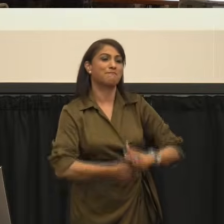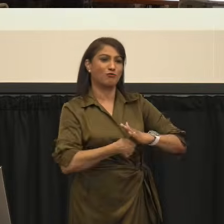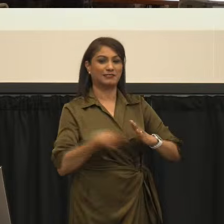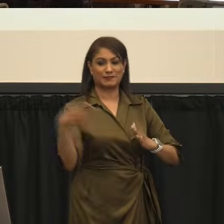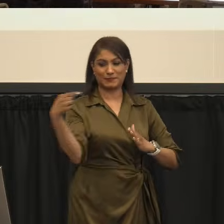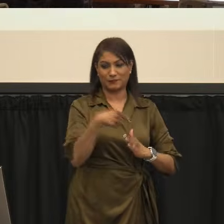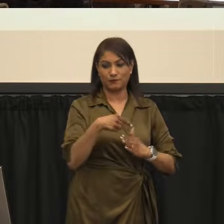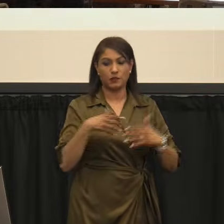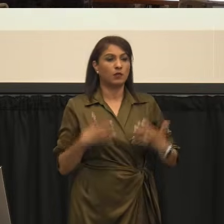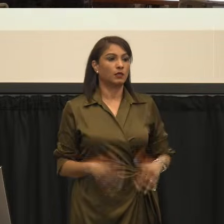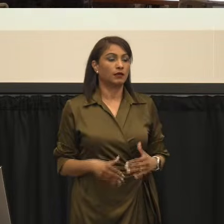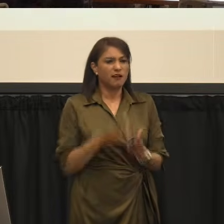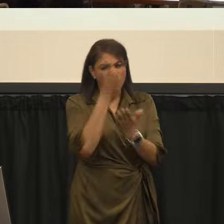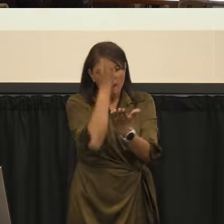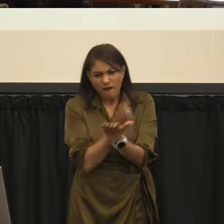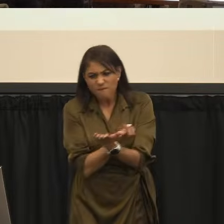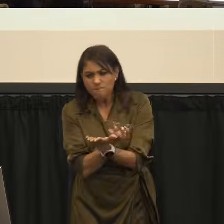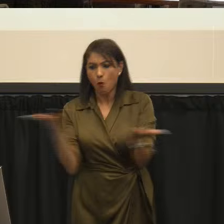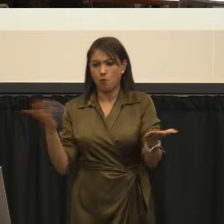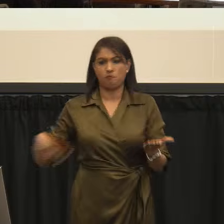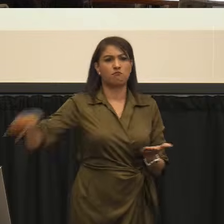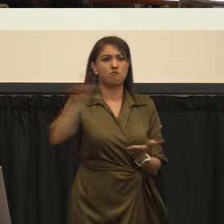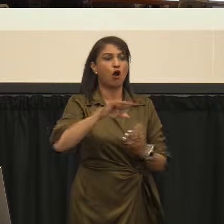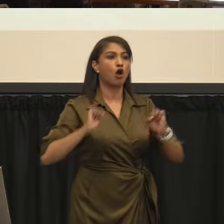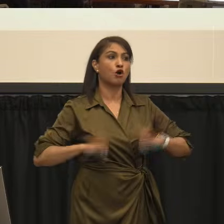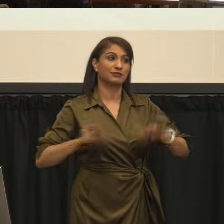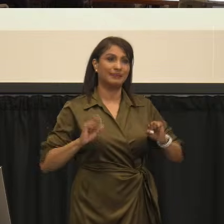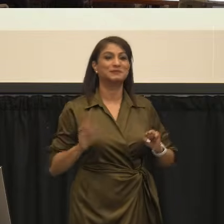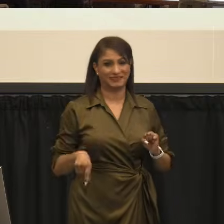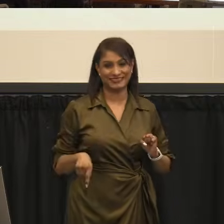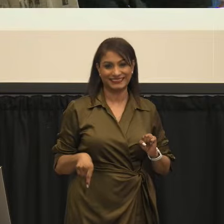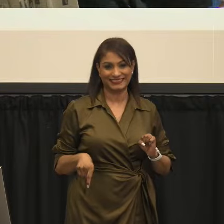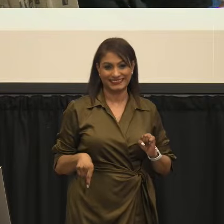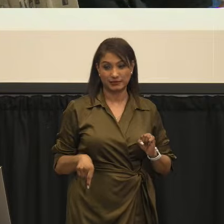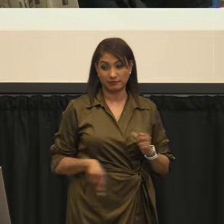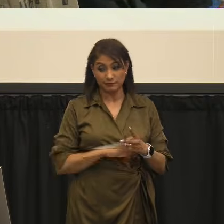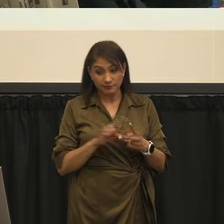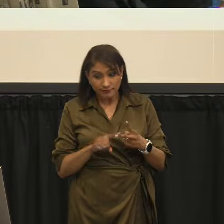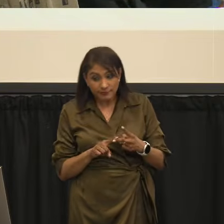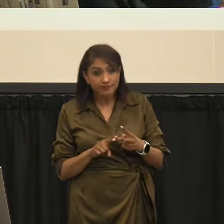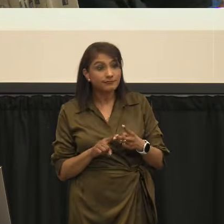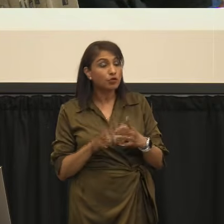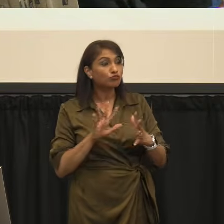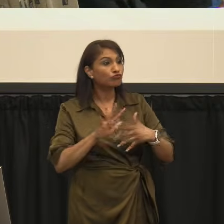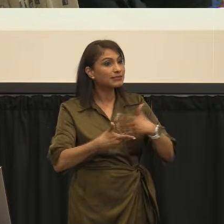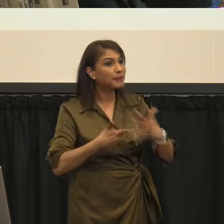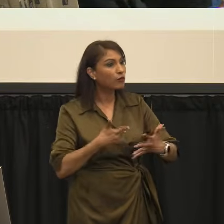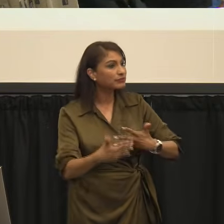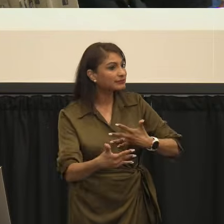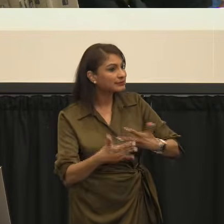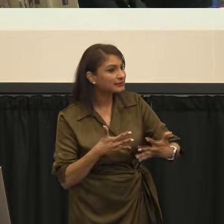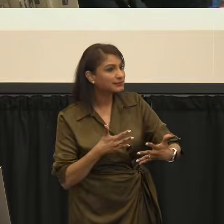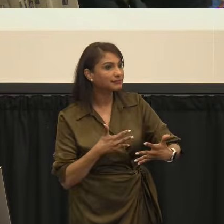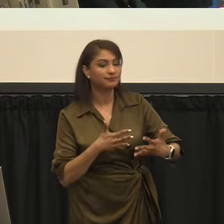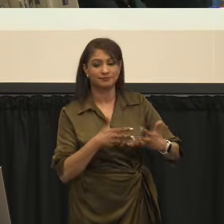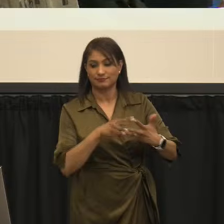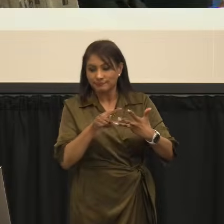Then on to ethical imperatives. This is quite important. There needs to be informed